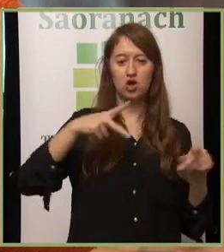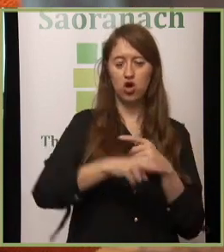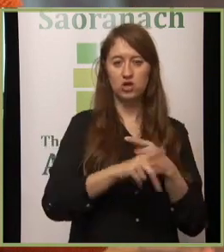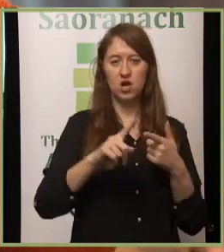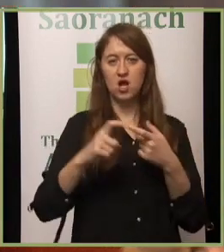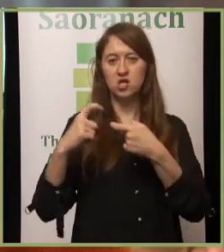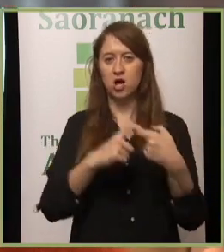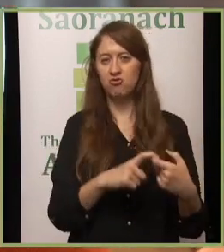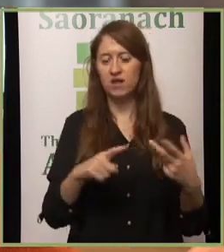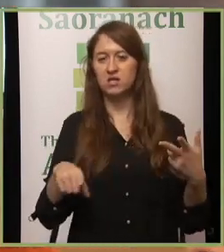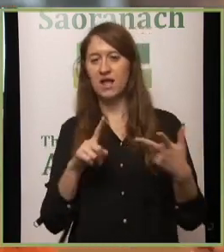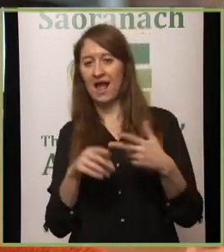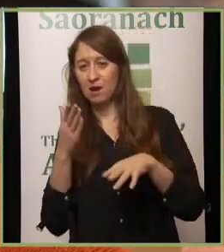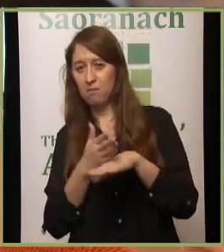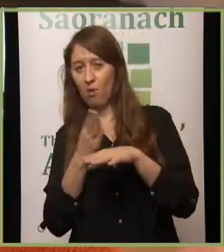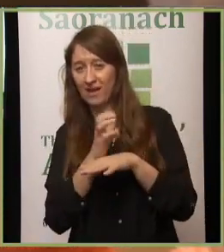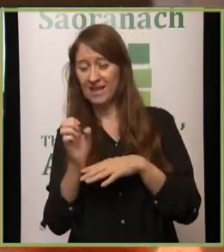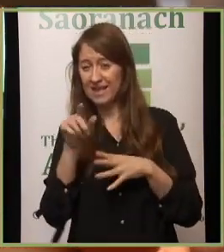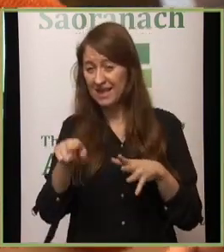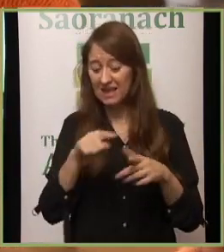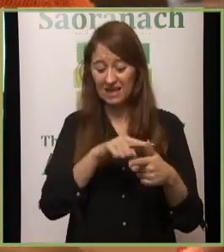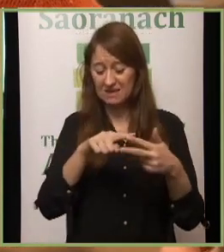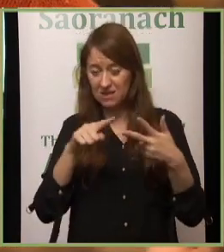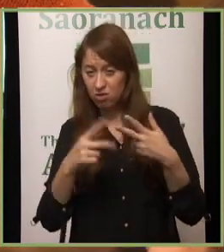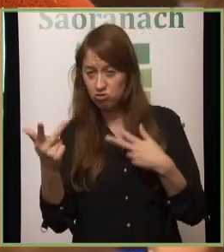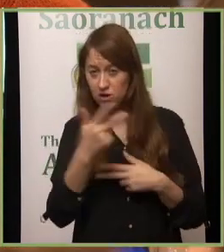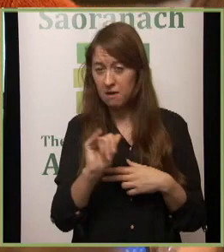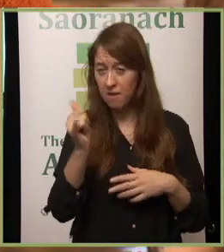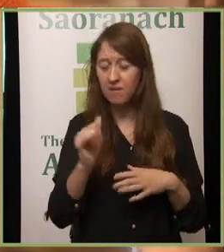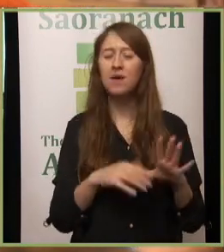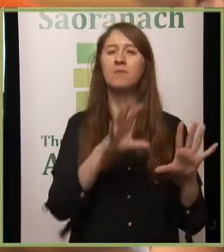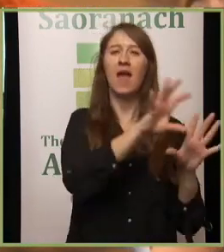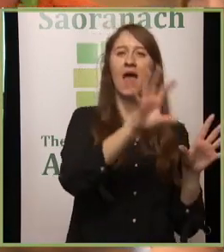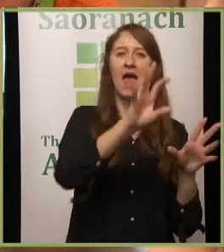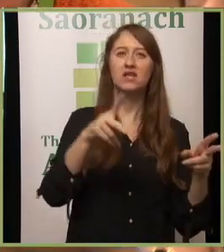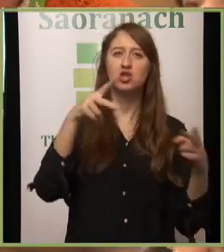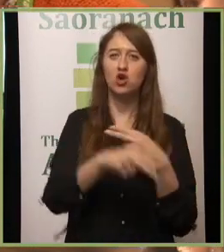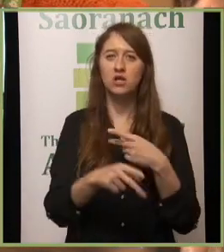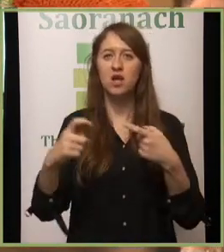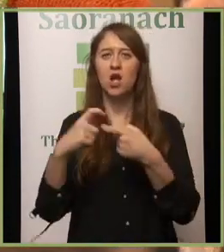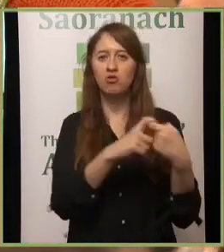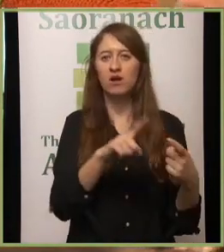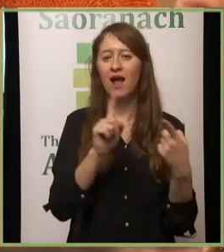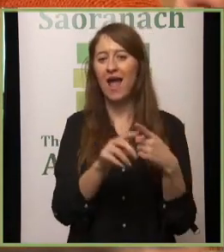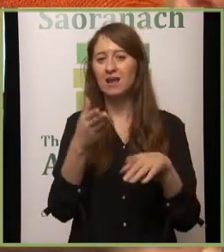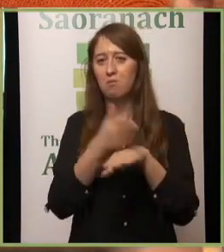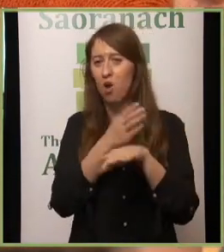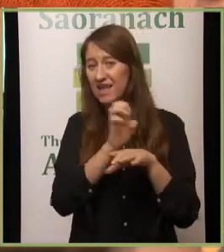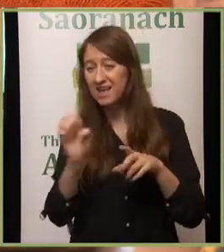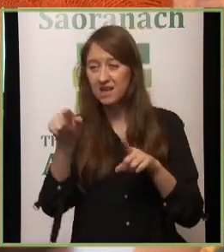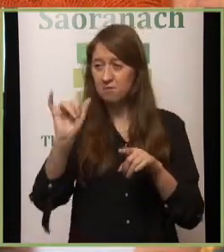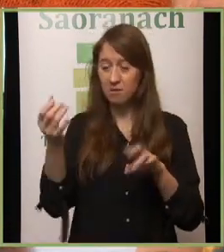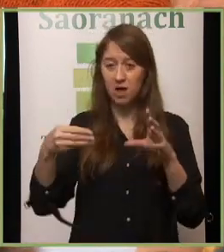But they are the contractors, are they, Johnny? Not necessarily. No? Okay. Hedge cutting contractors and employees. Yeah? Okay. Thank you,